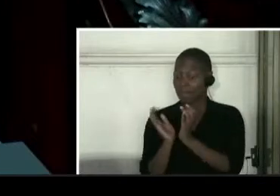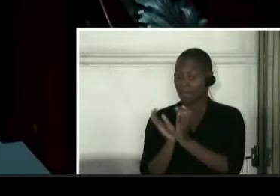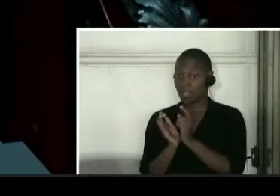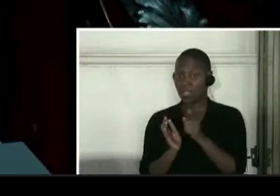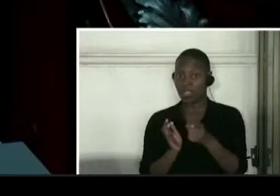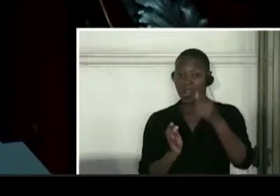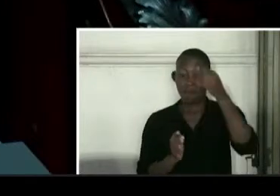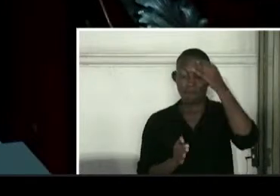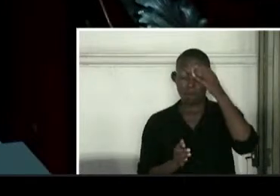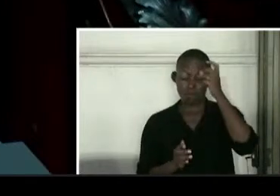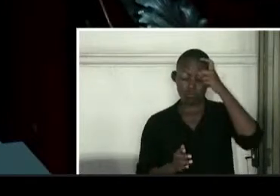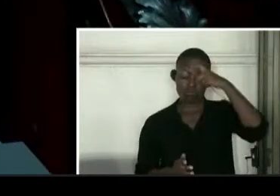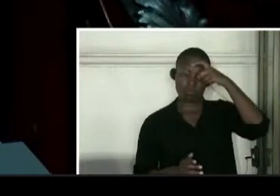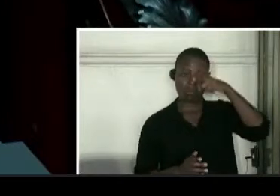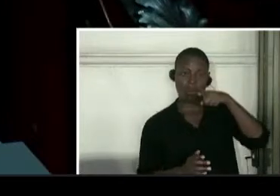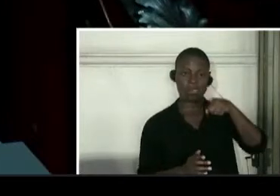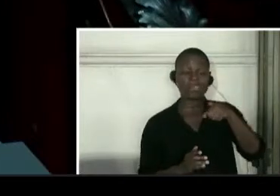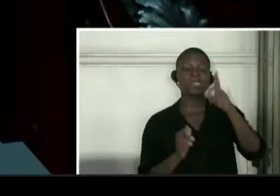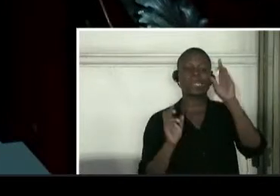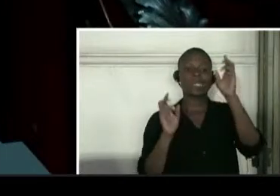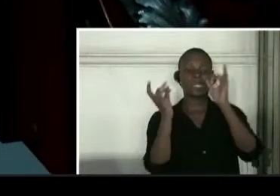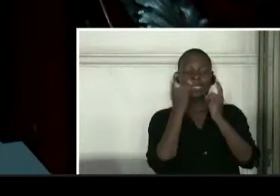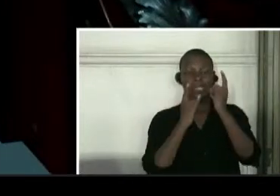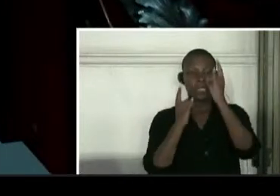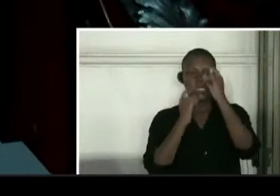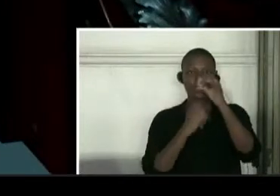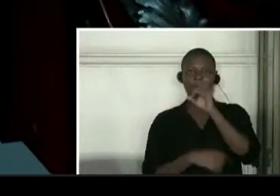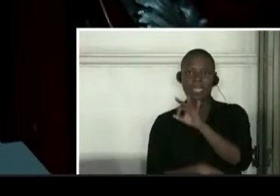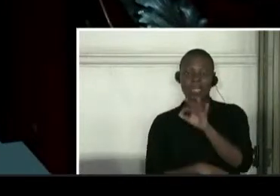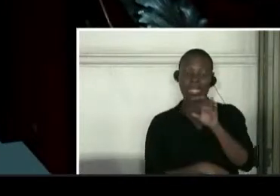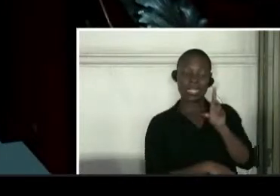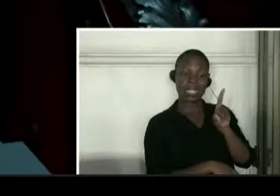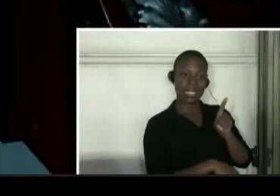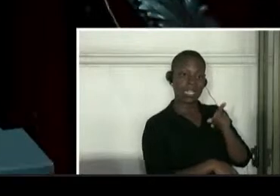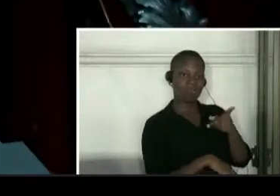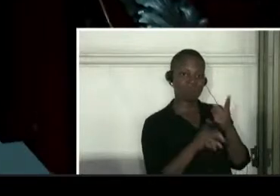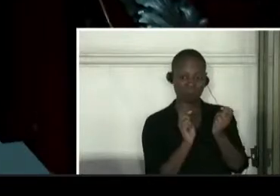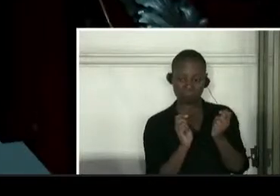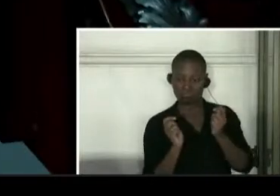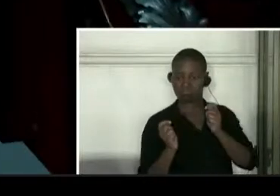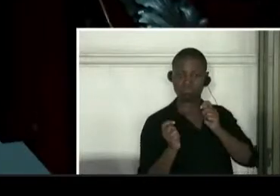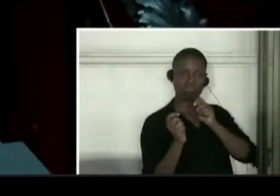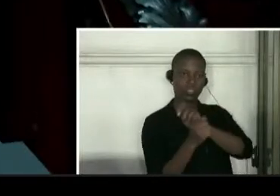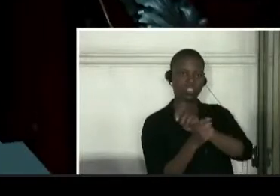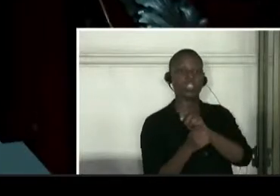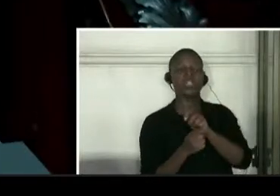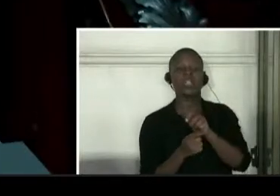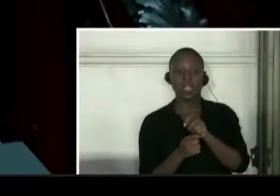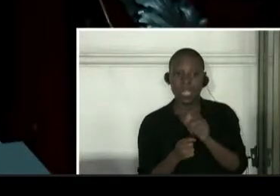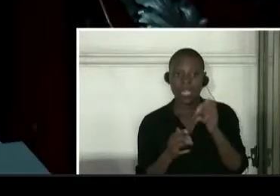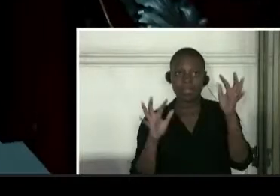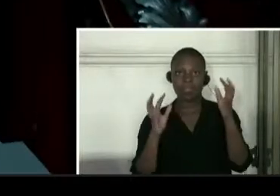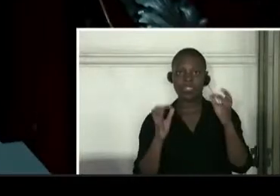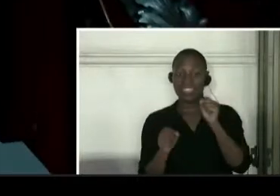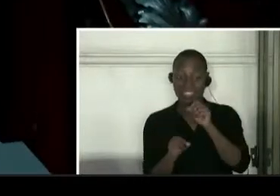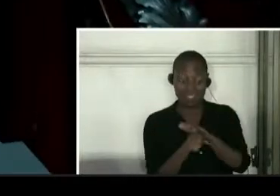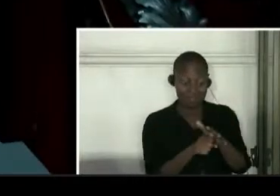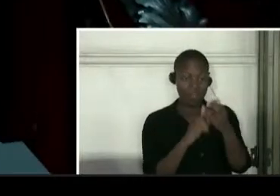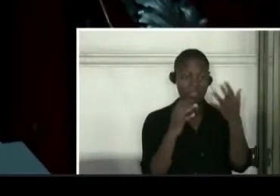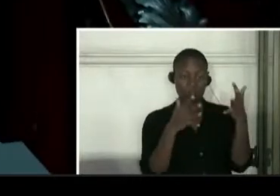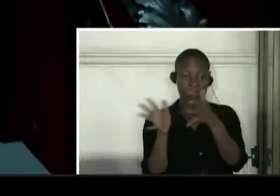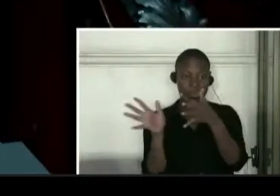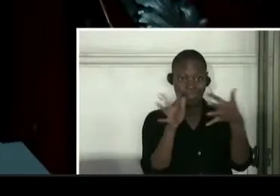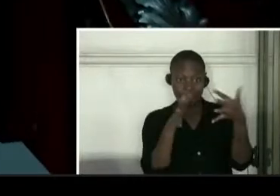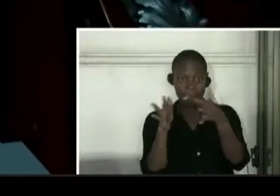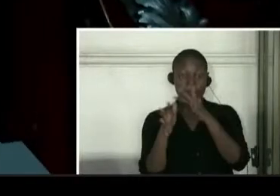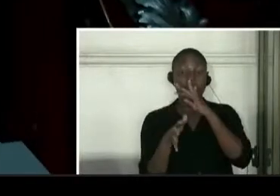city establishment, 3D alternative housing, research on the impact of the climate change. The committee could